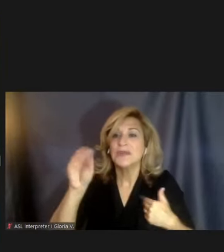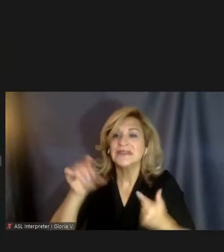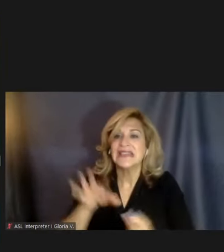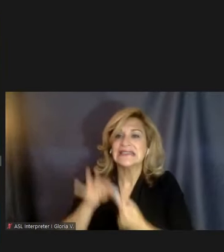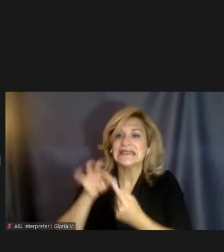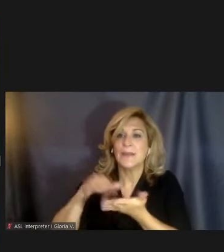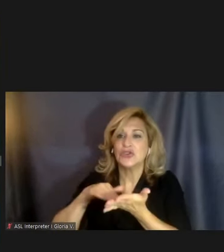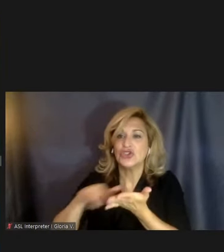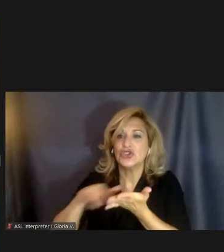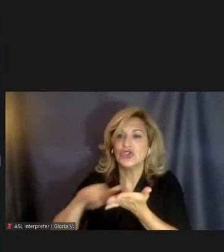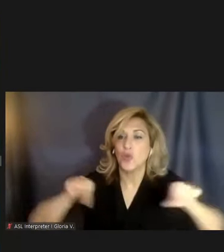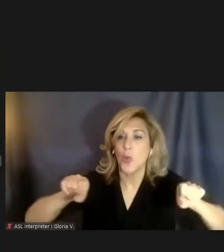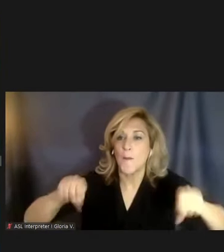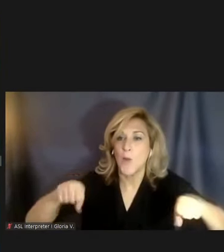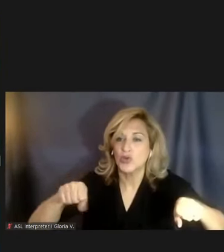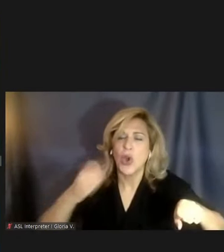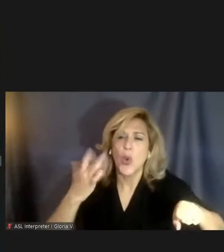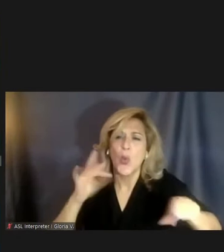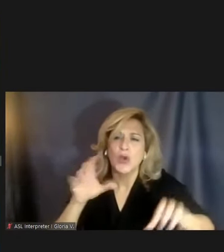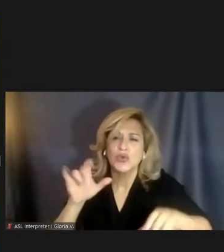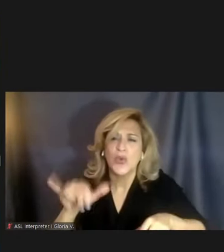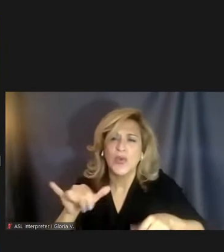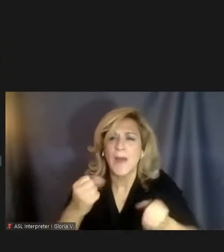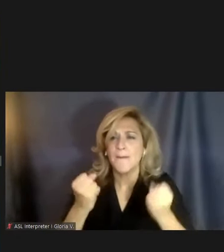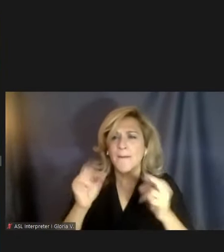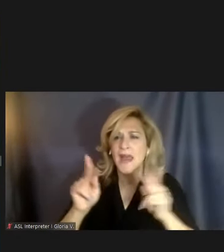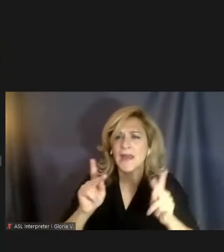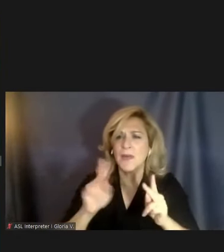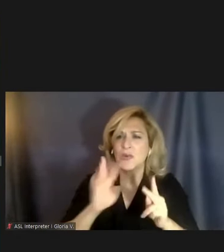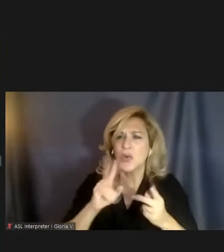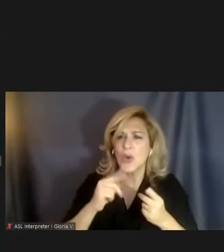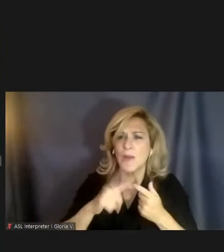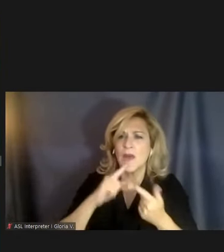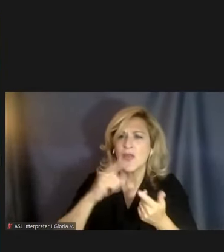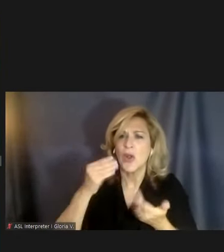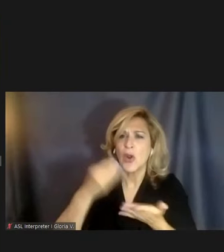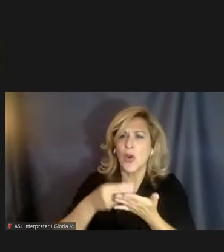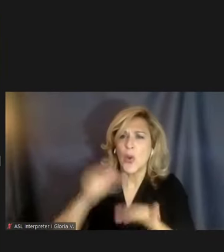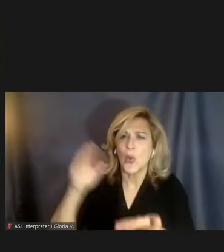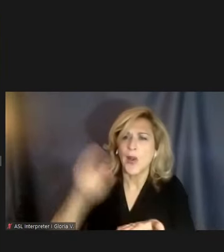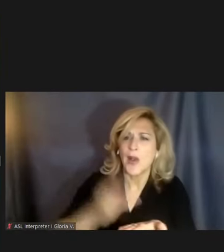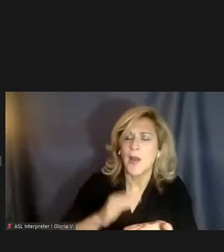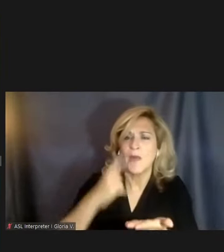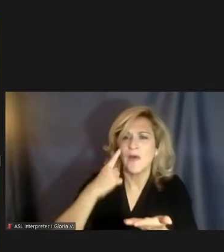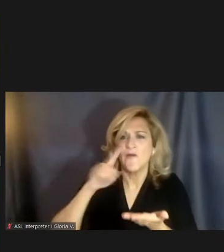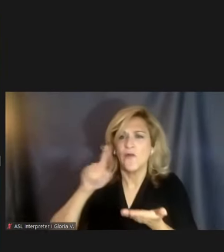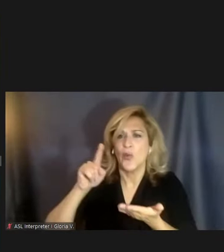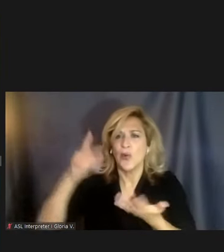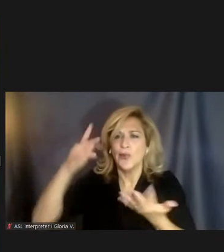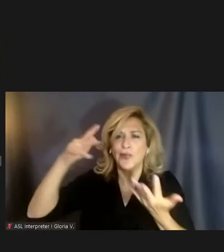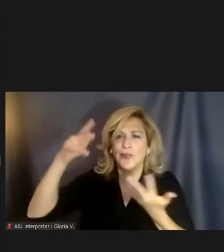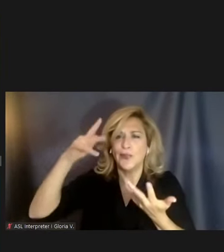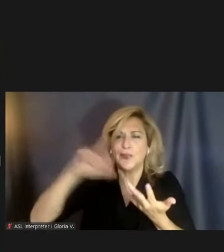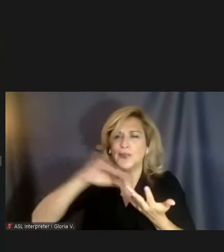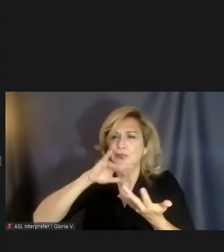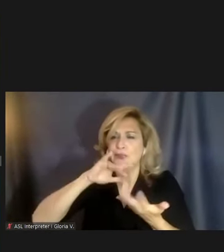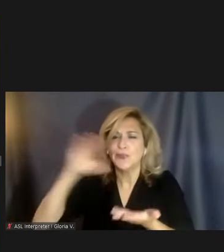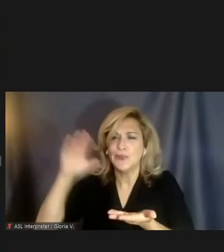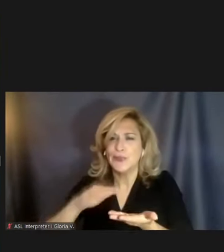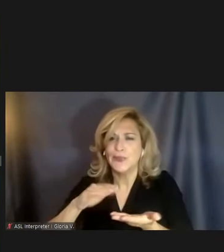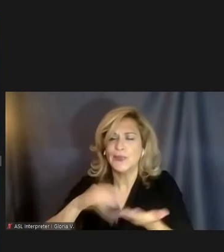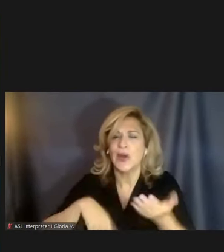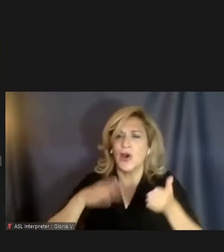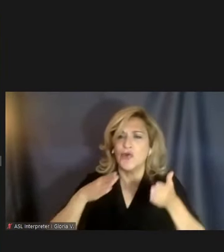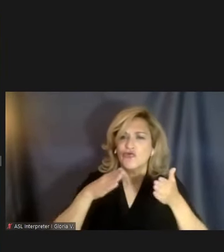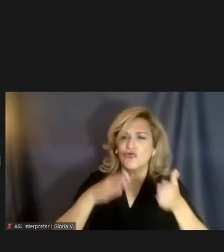Why did they do that? Many people have already talked about the lower carbon dioxide emissions, the great fuel economy, the less wear and tear on roadways, the